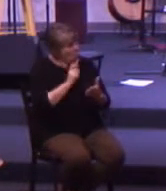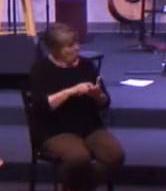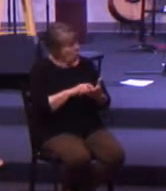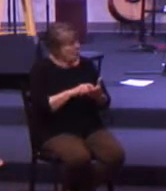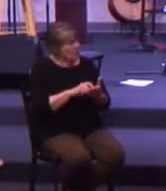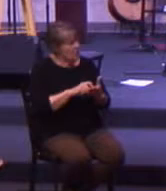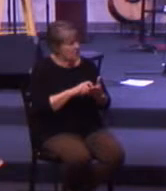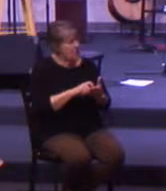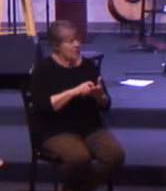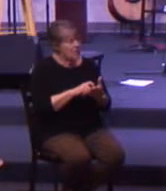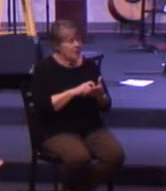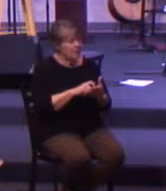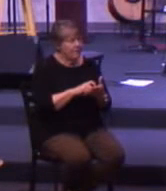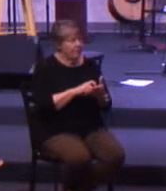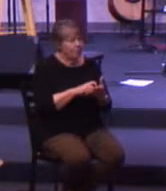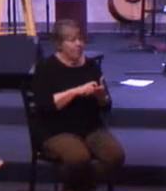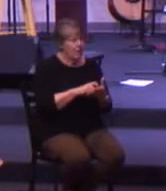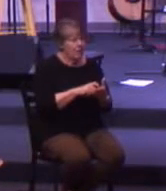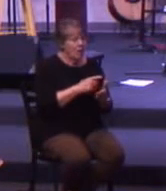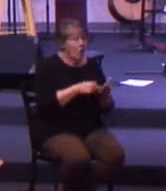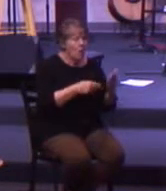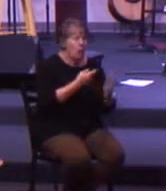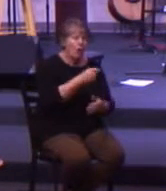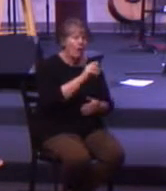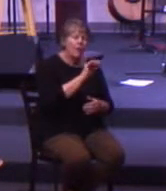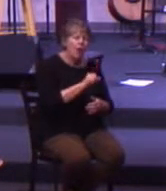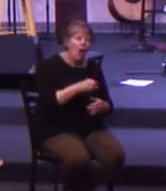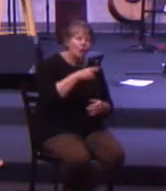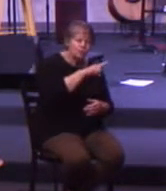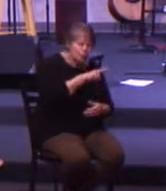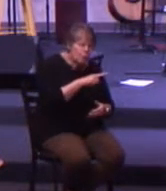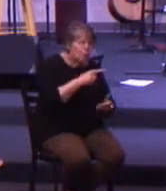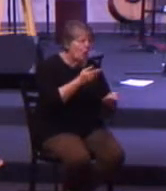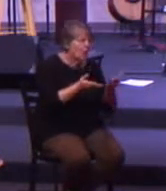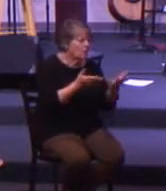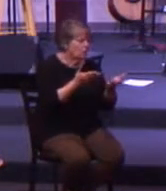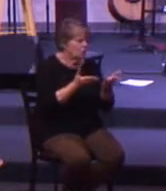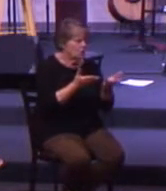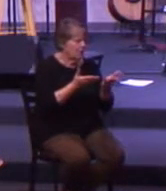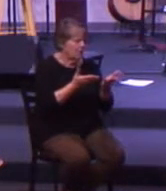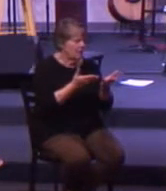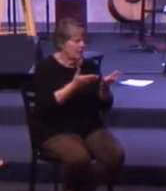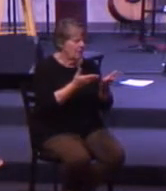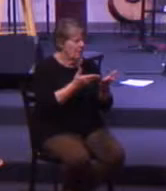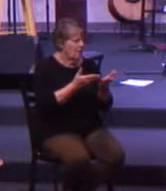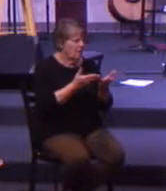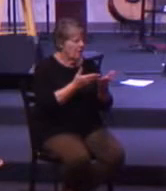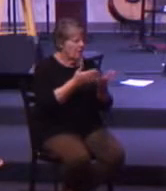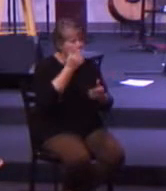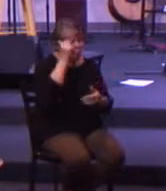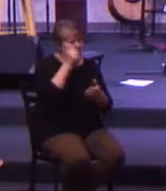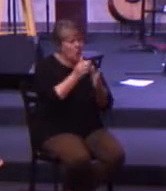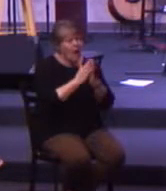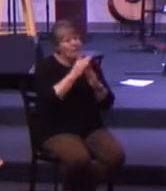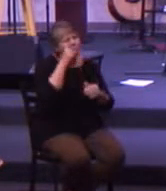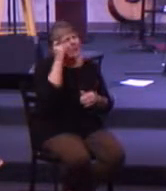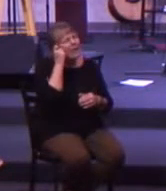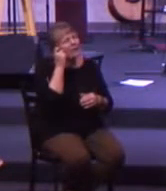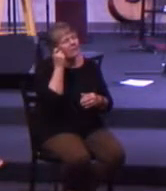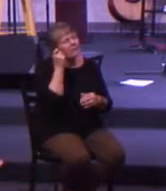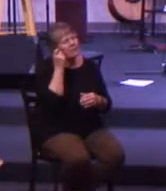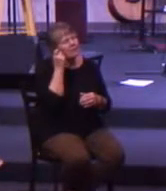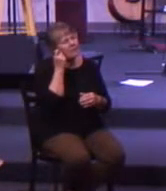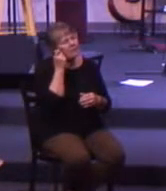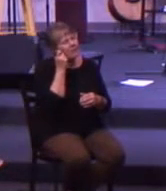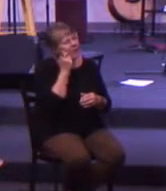are the gods that you are serving in life? Because here's one of the things that we see. It appears to be that the story of the Israelites